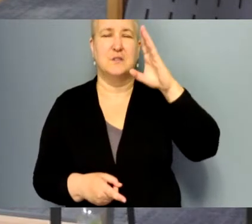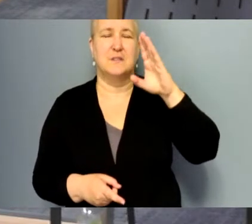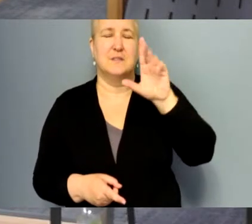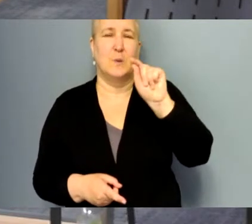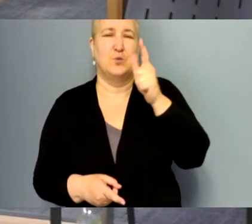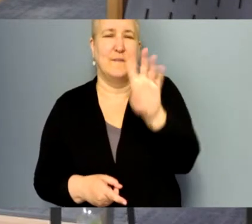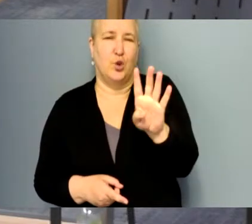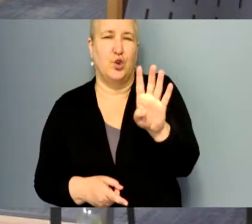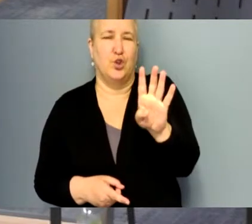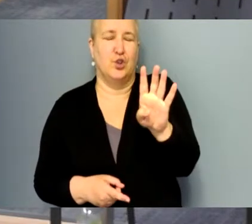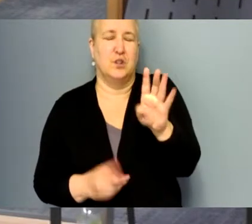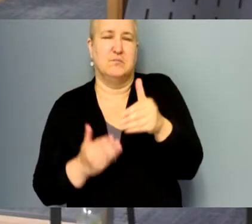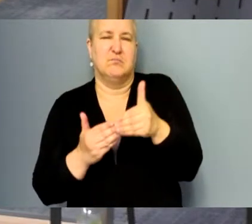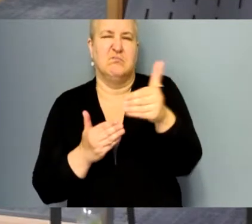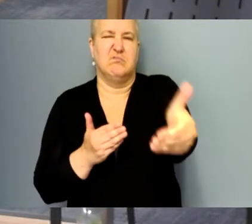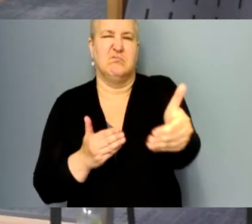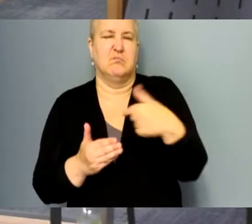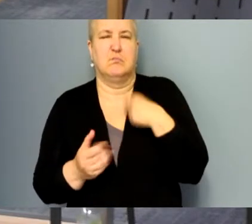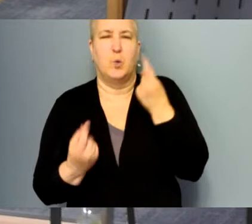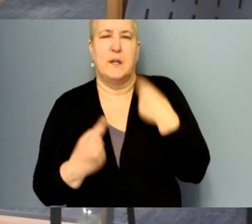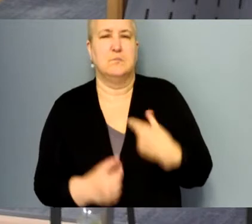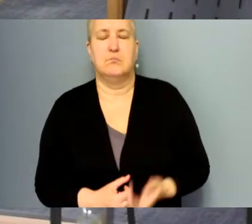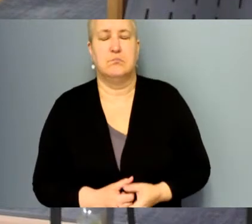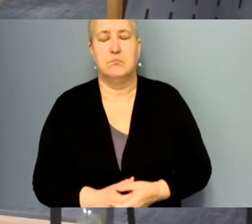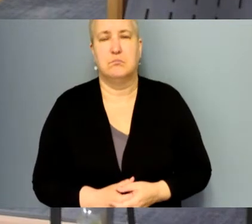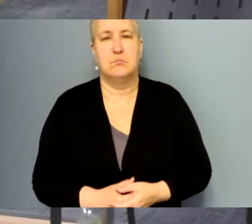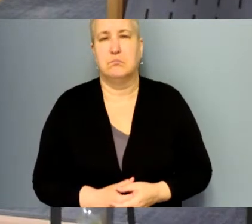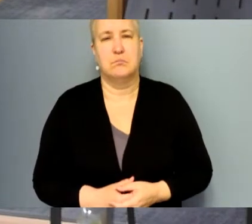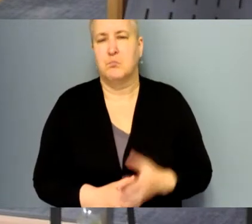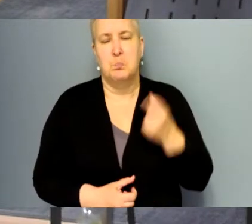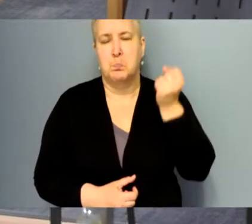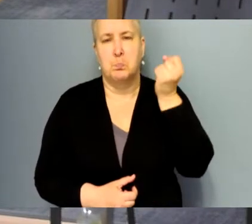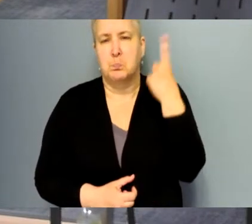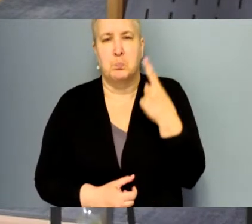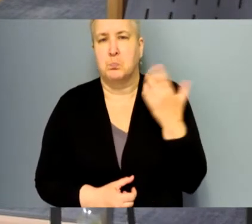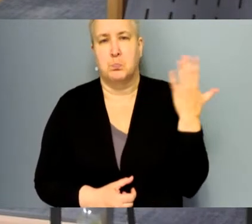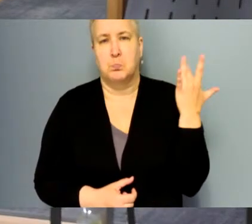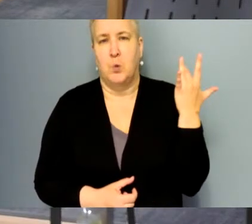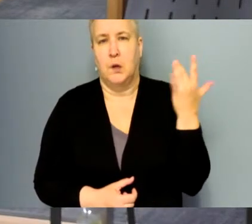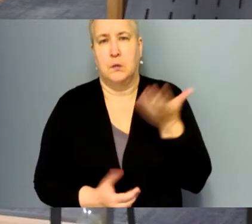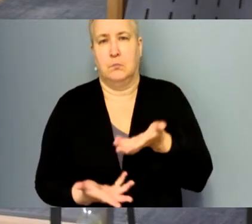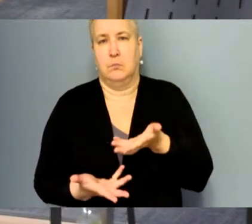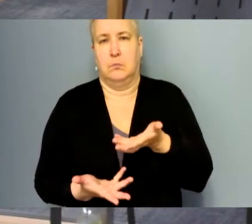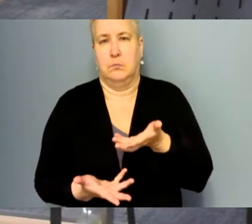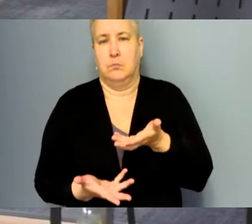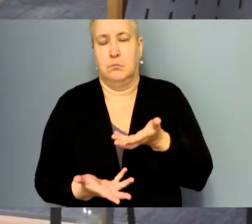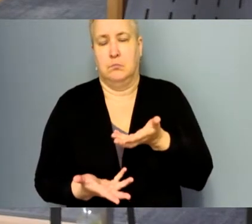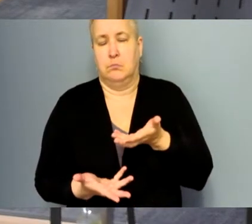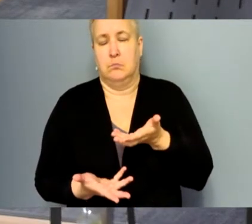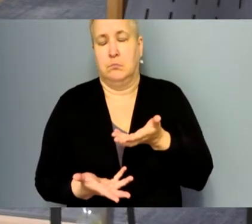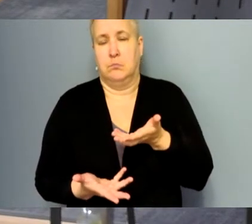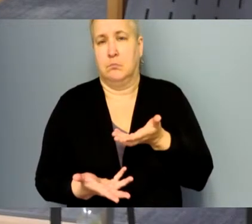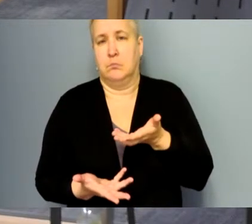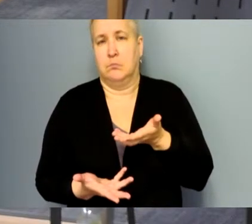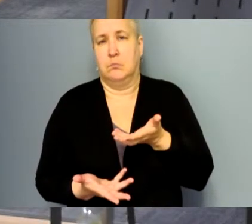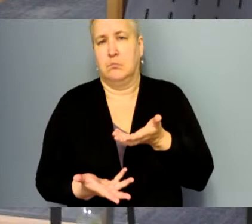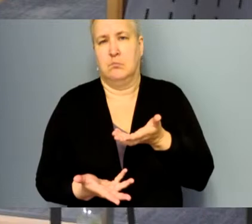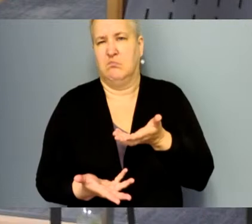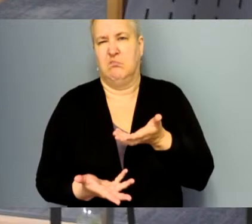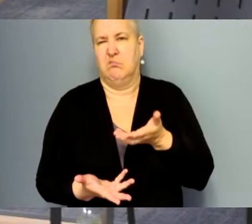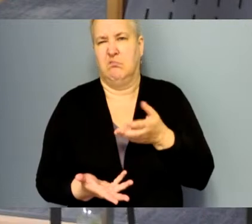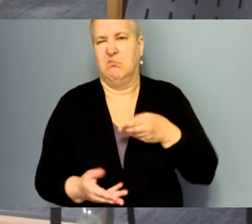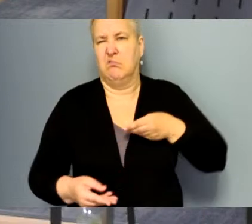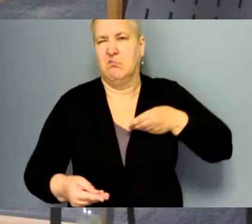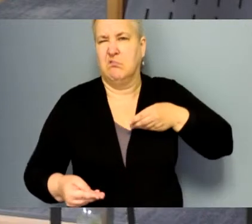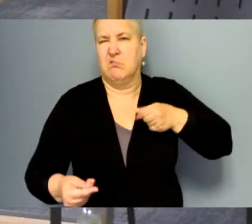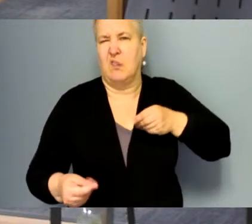12/31/2024. I don't get it. I don't understand why they are spent